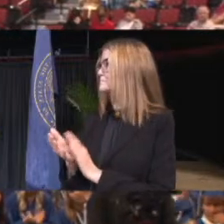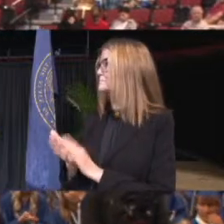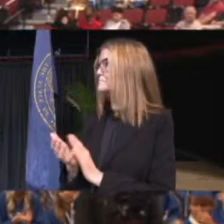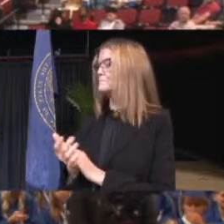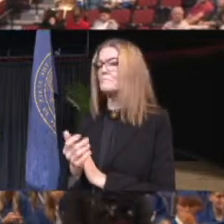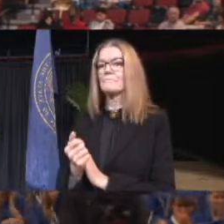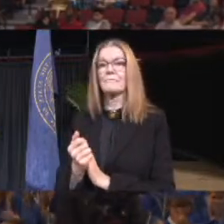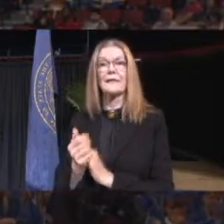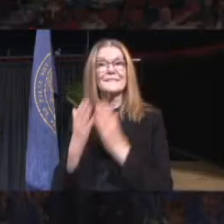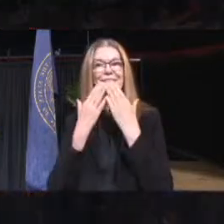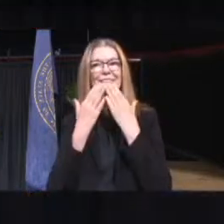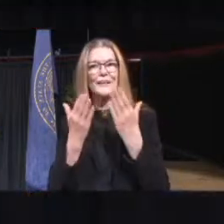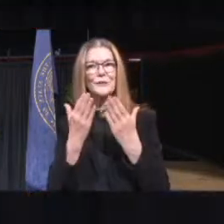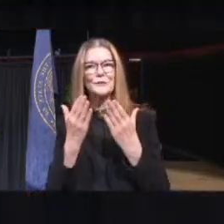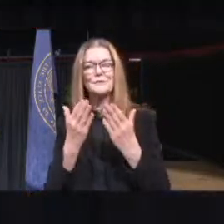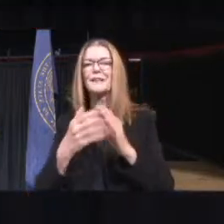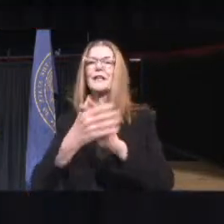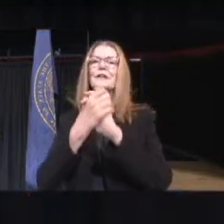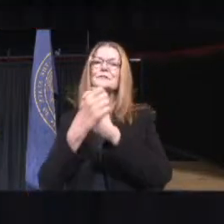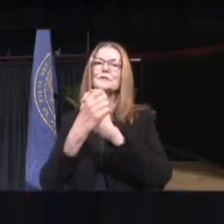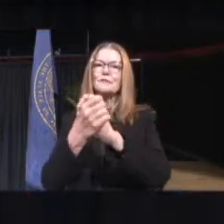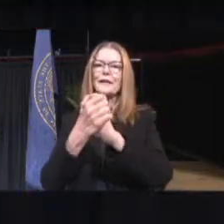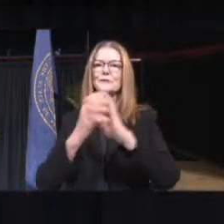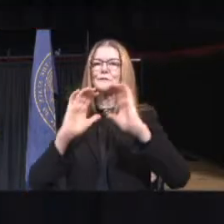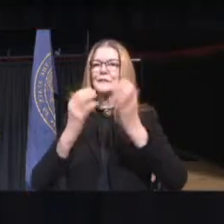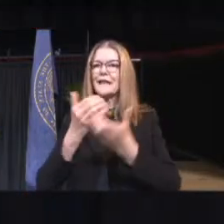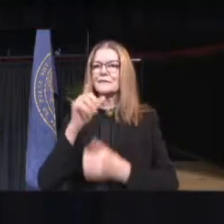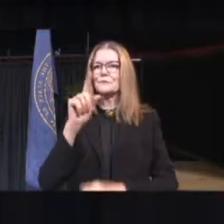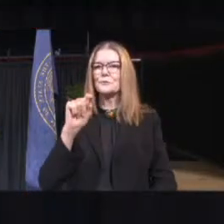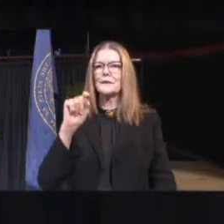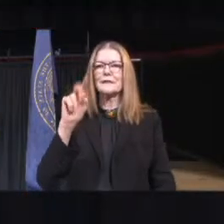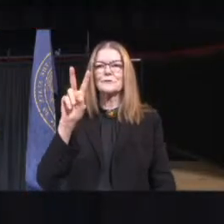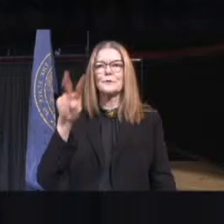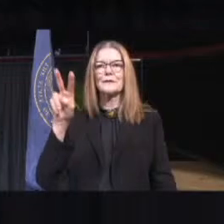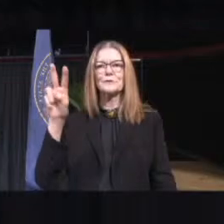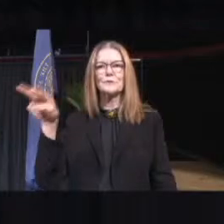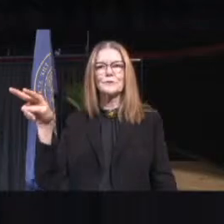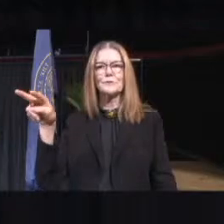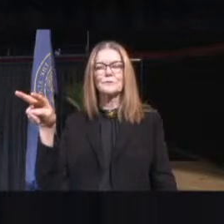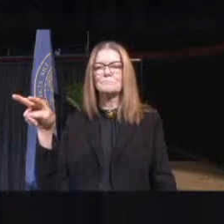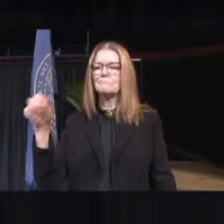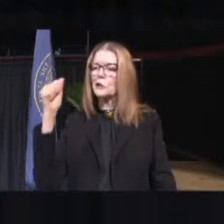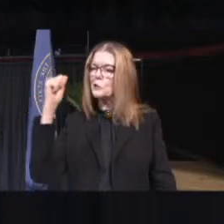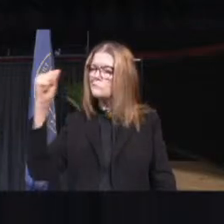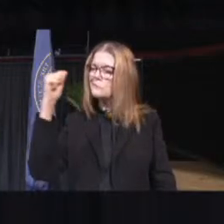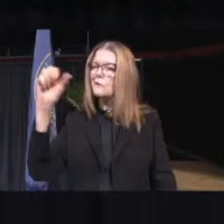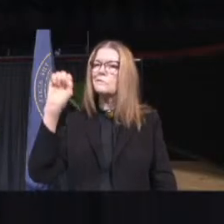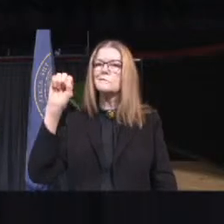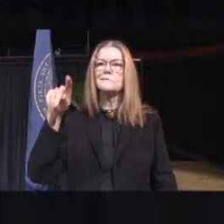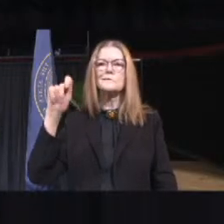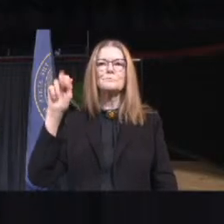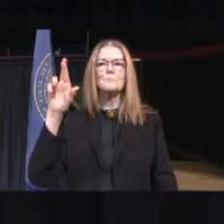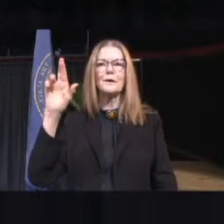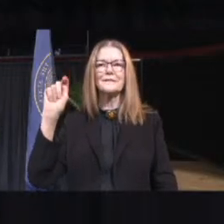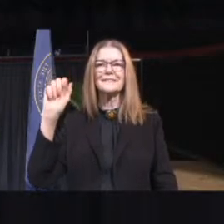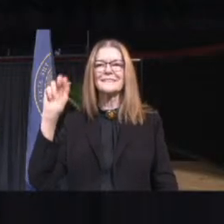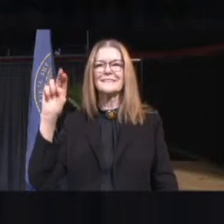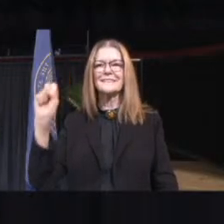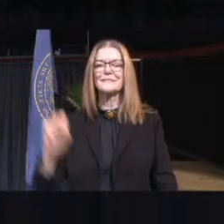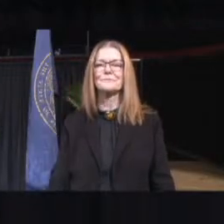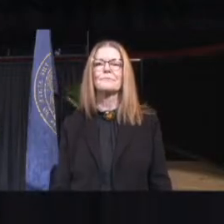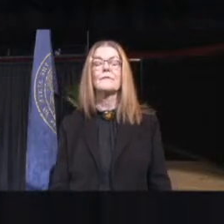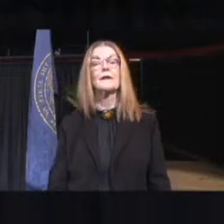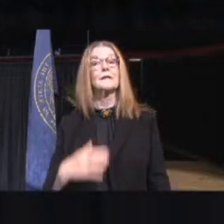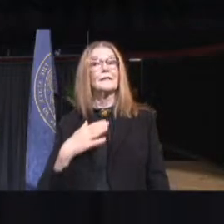Thank you, and congratulations to the class of 2022. Go Spartans. It is my pleasure